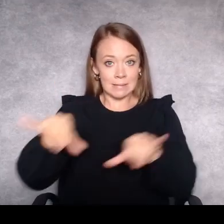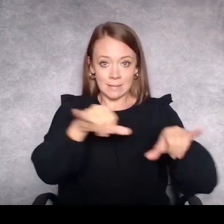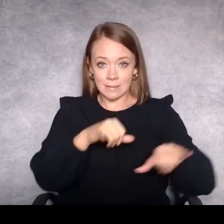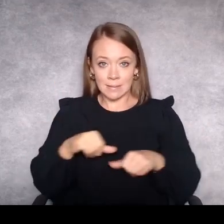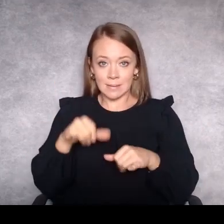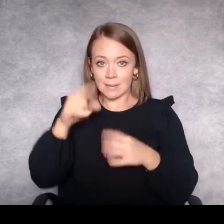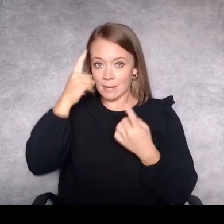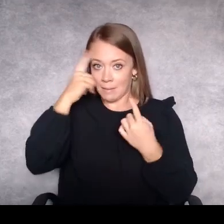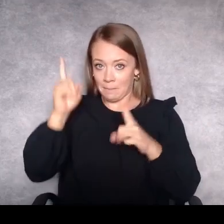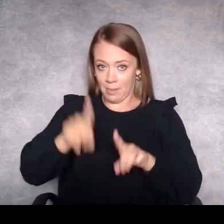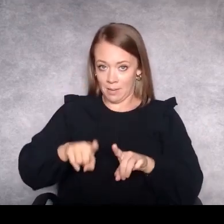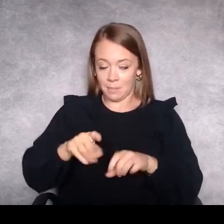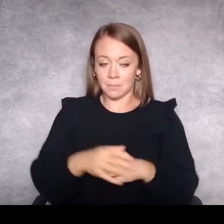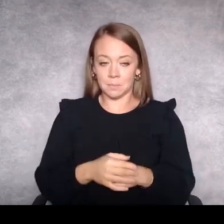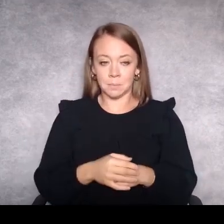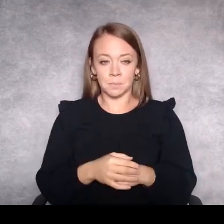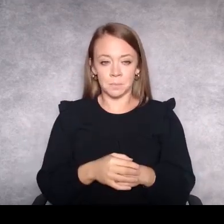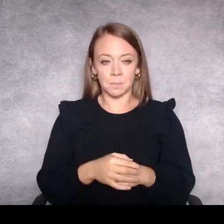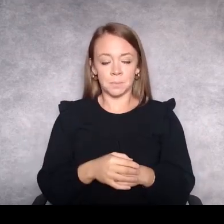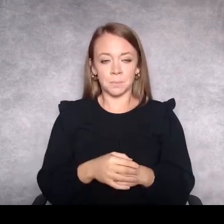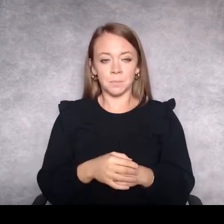and compliant.